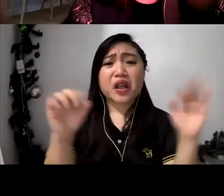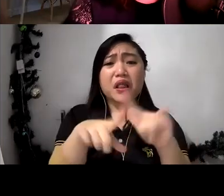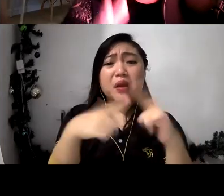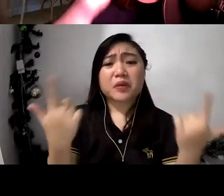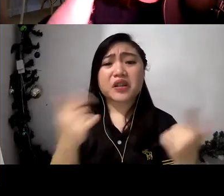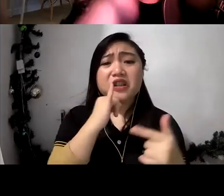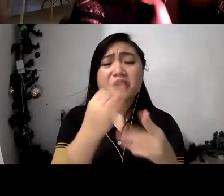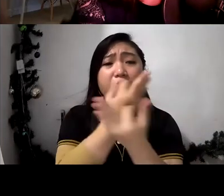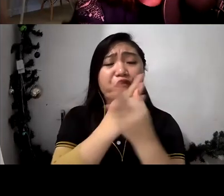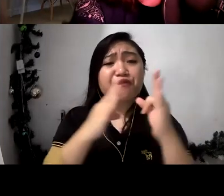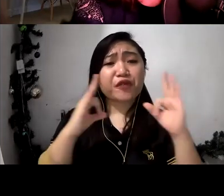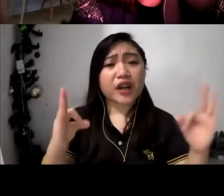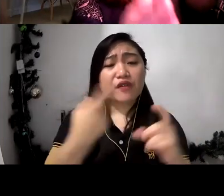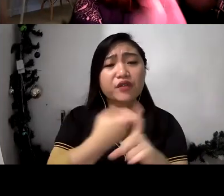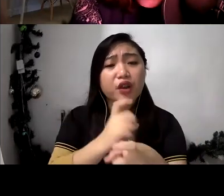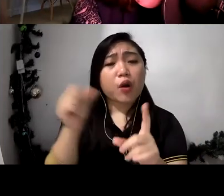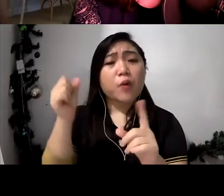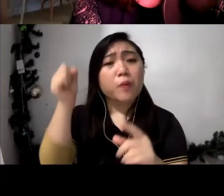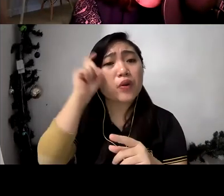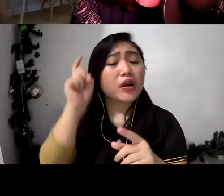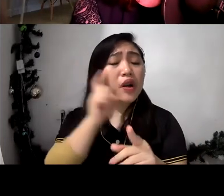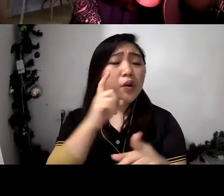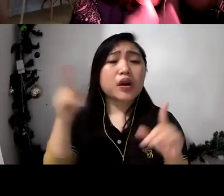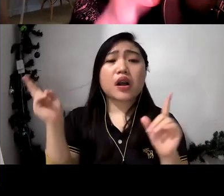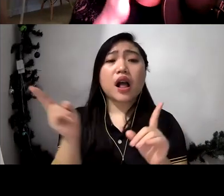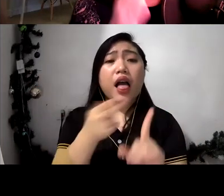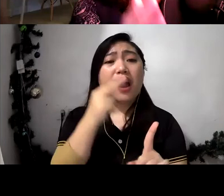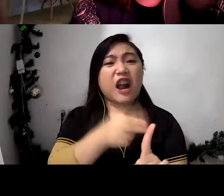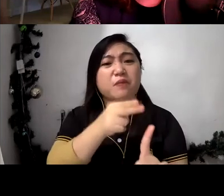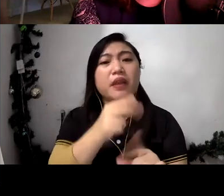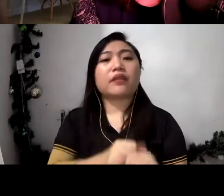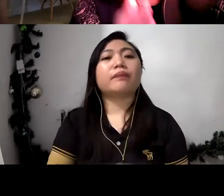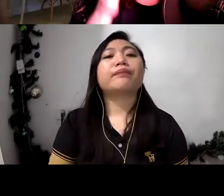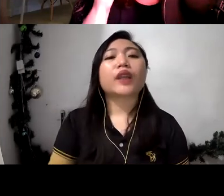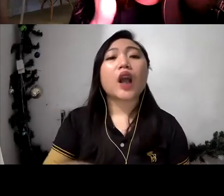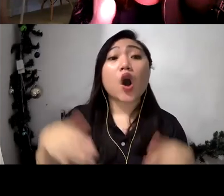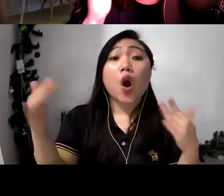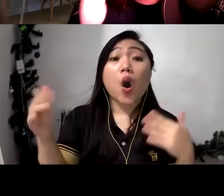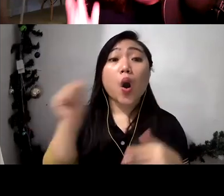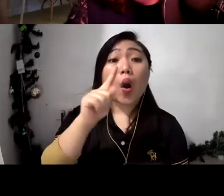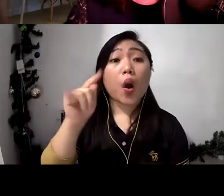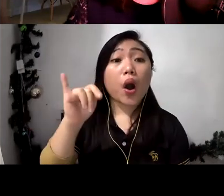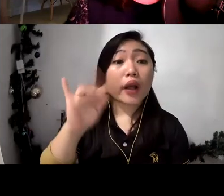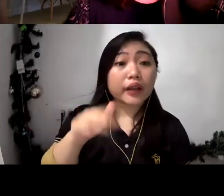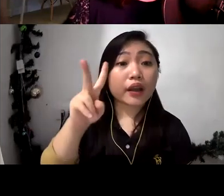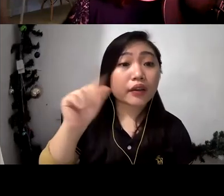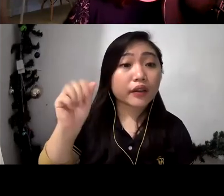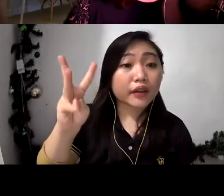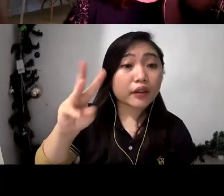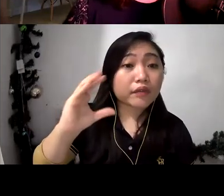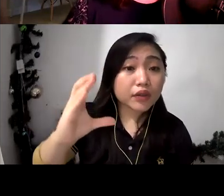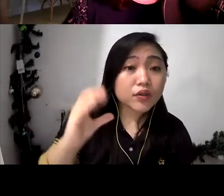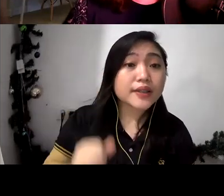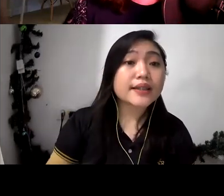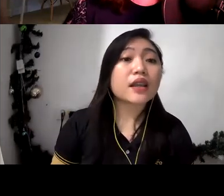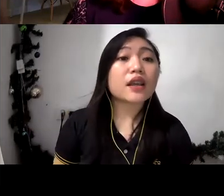case, no, meron po tayong mga responses dito, no? We have the Anti-Bousy, we have the Safe Spaces Act, no?